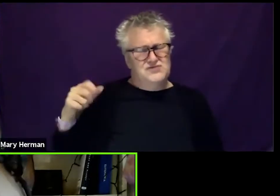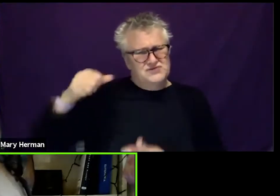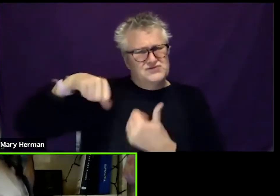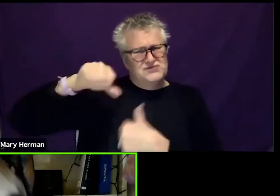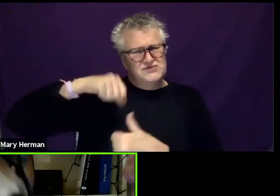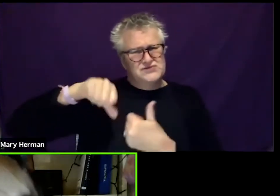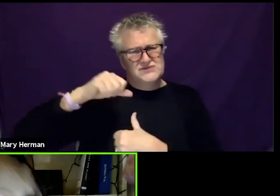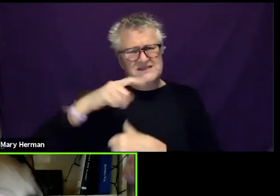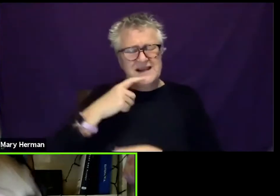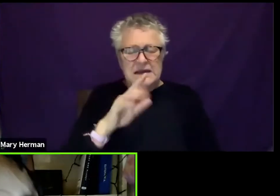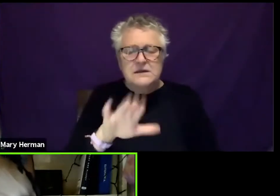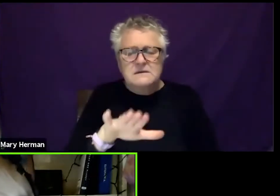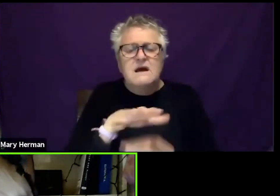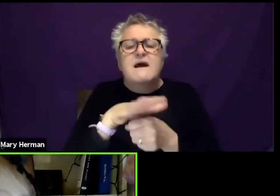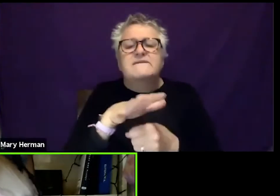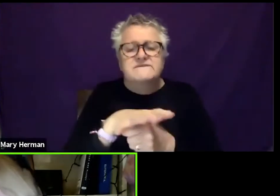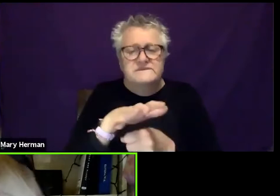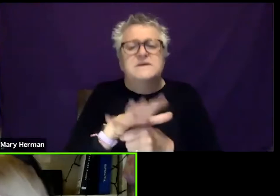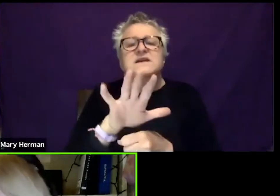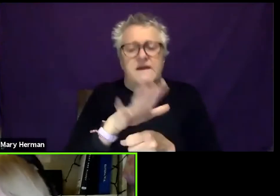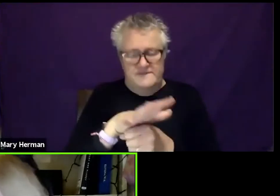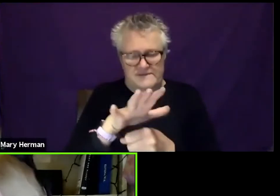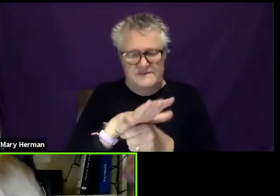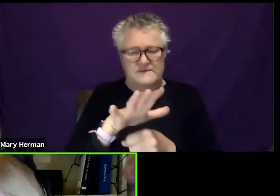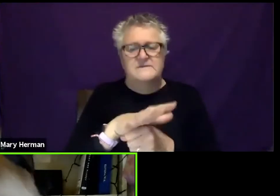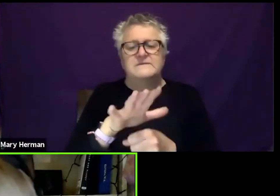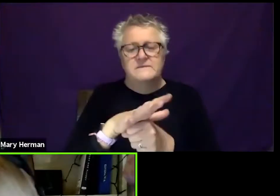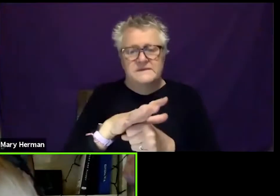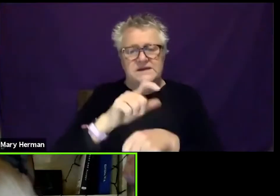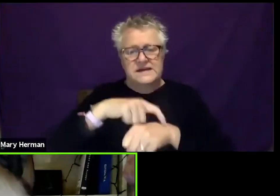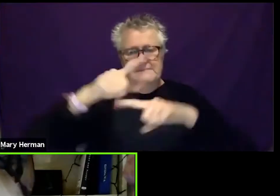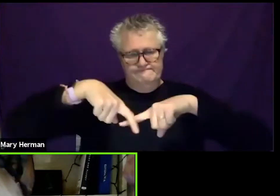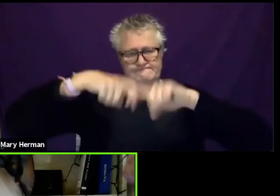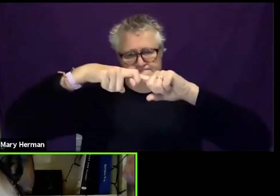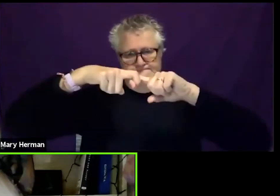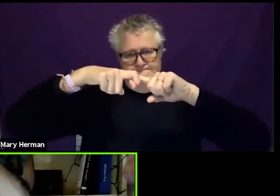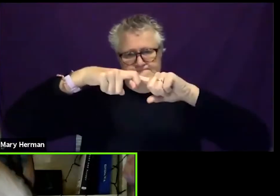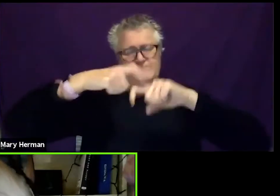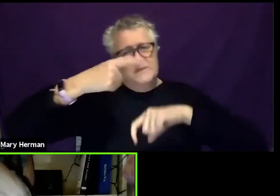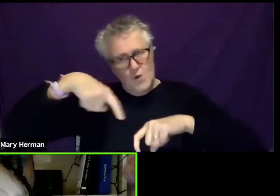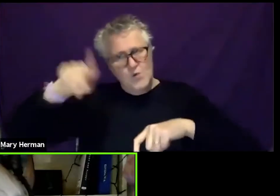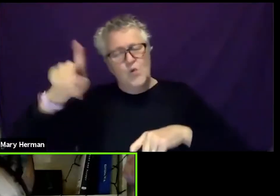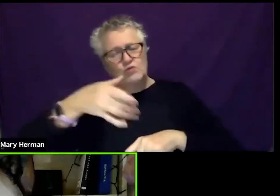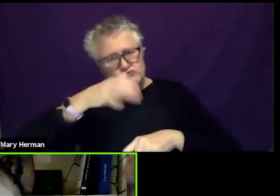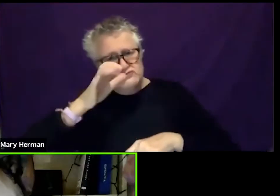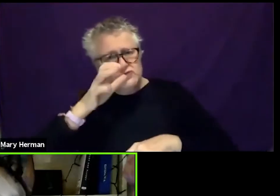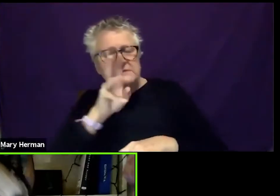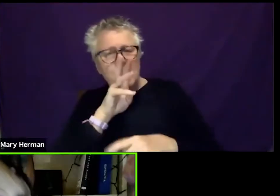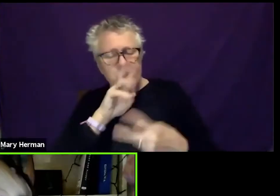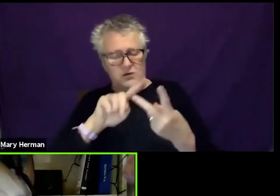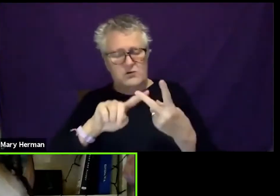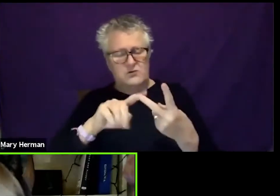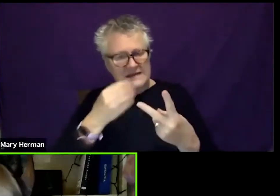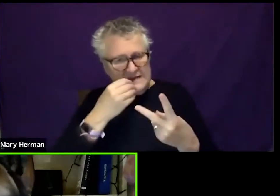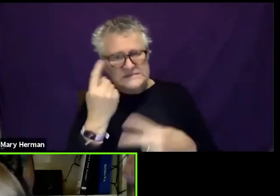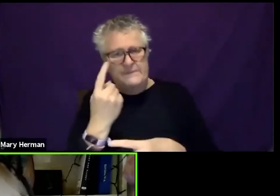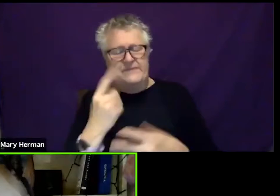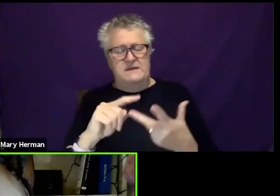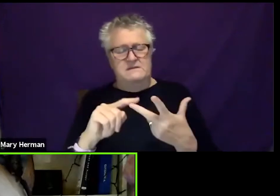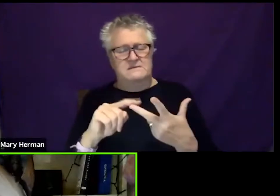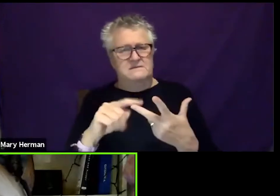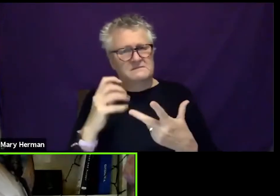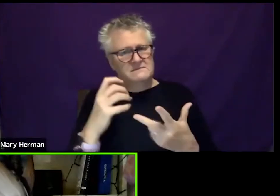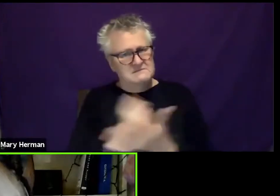for yourself. So I'm going to step in and say, hey, have a snack, hydrate, have a nap, put on